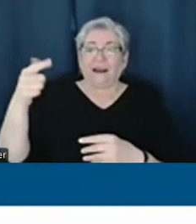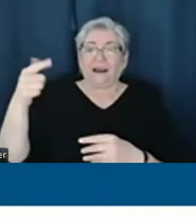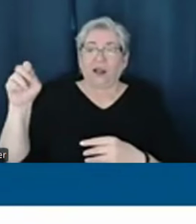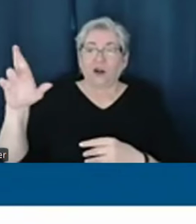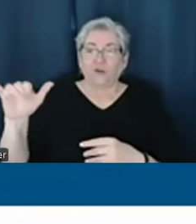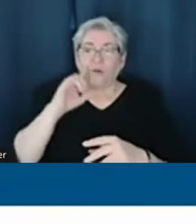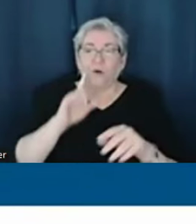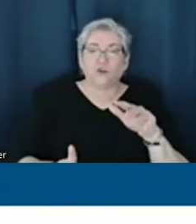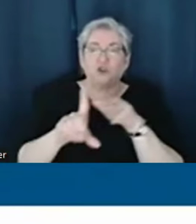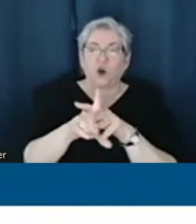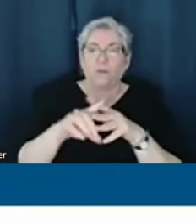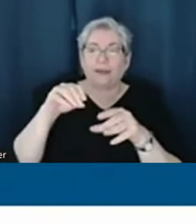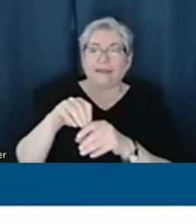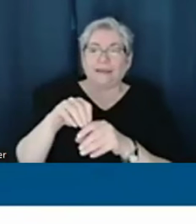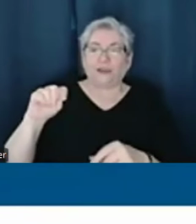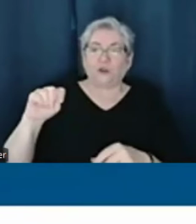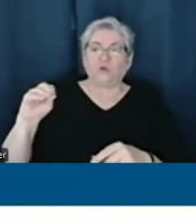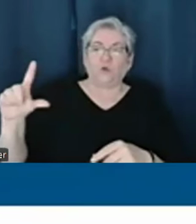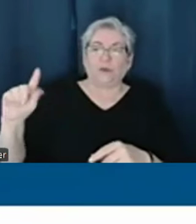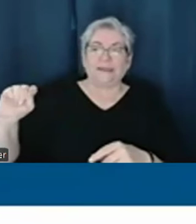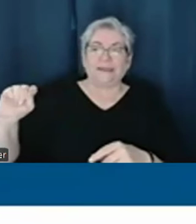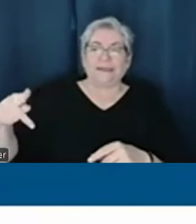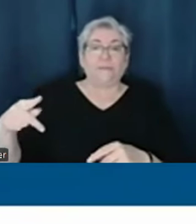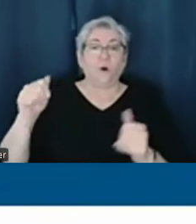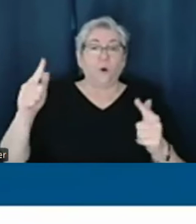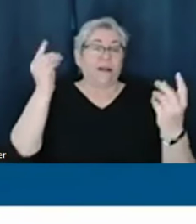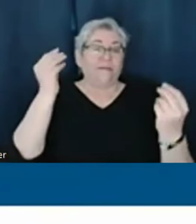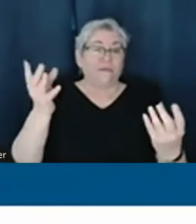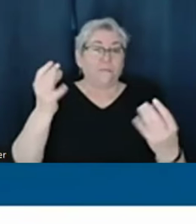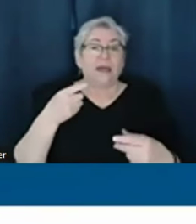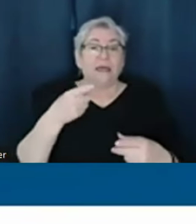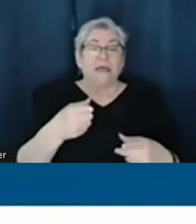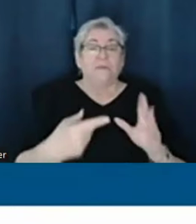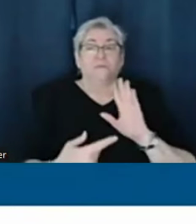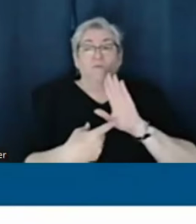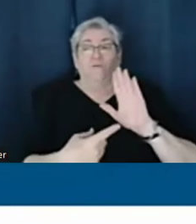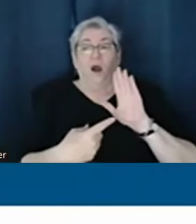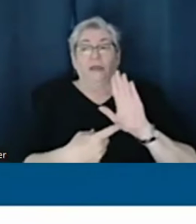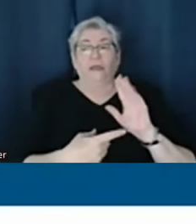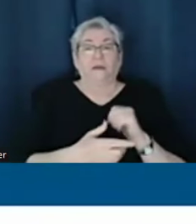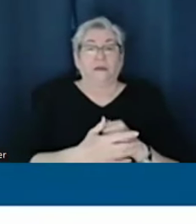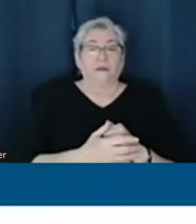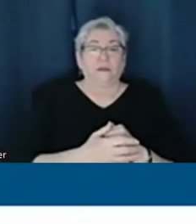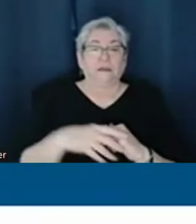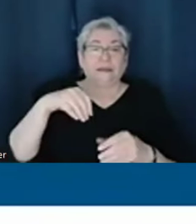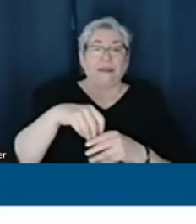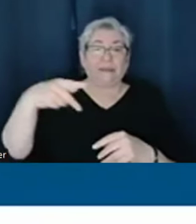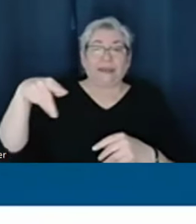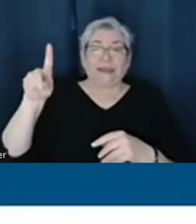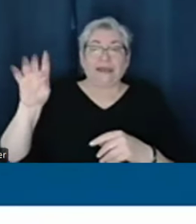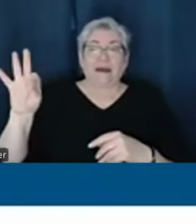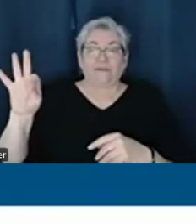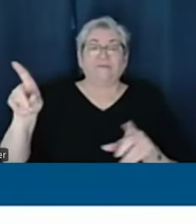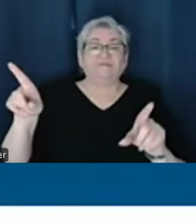tooltip, and all of the information that he provided in the PDF version are all available